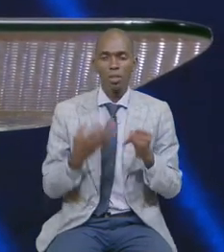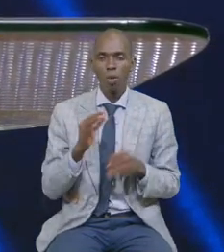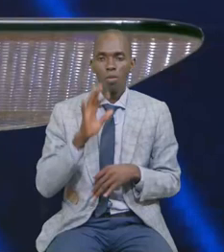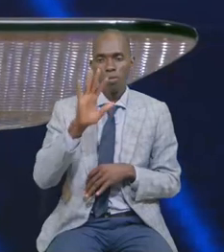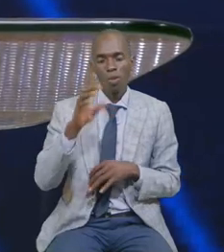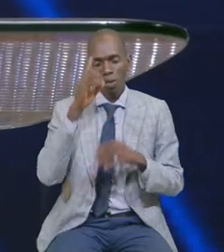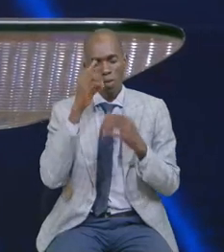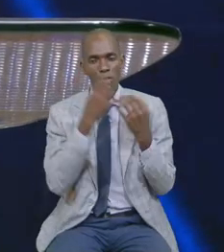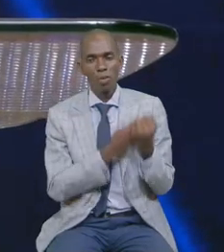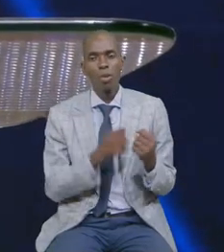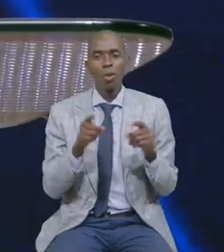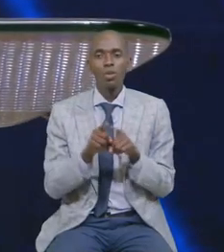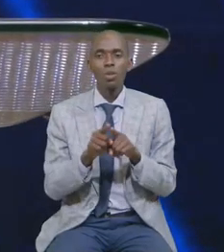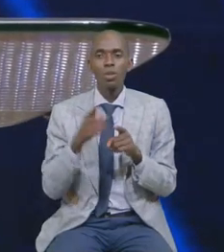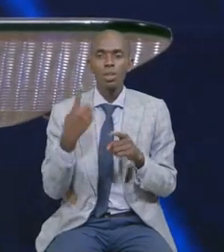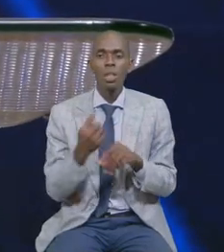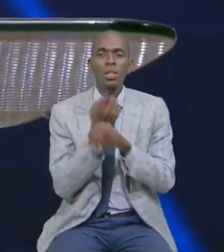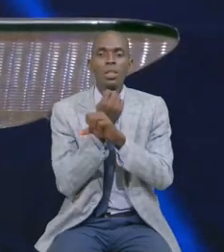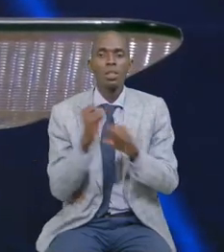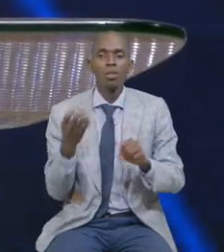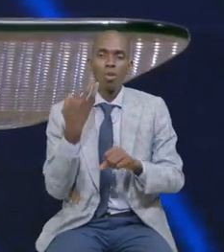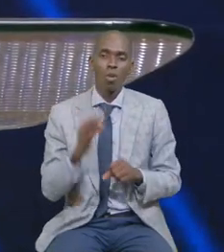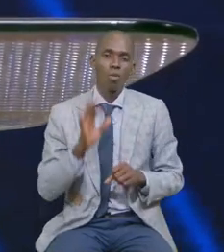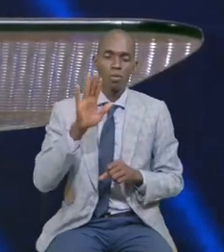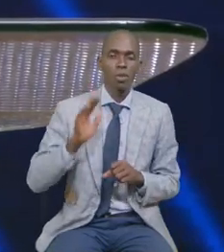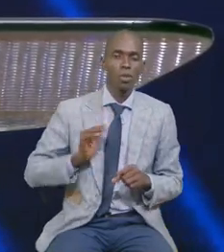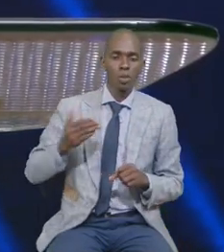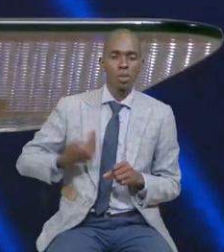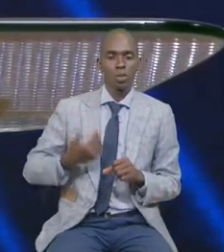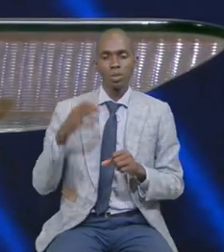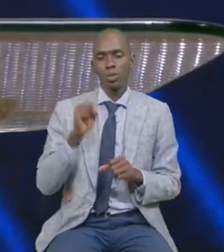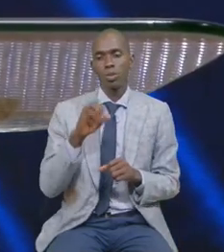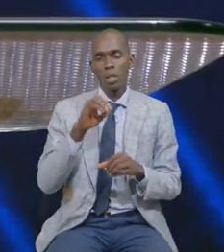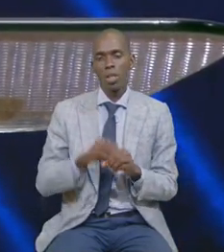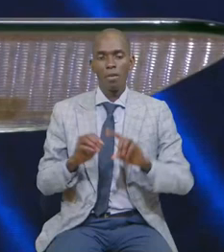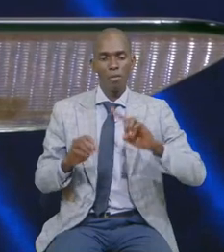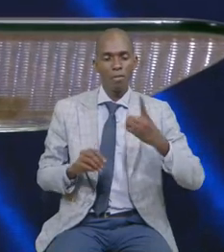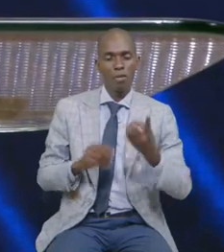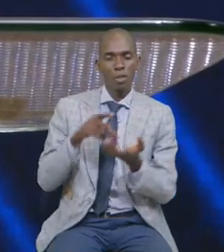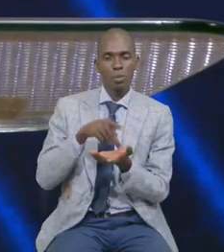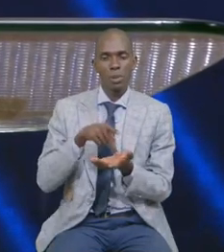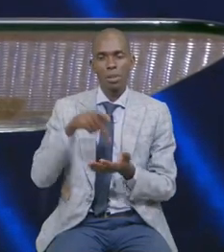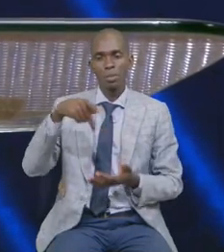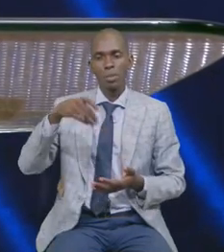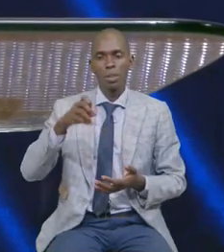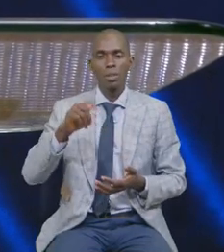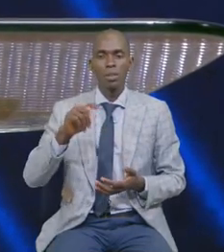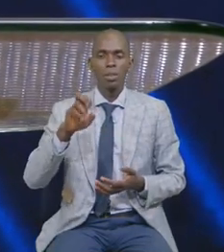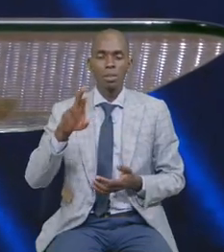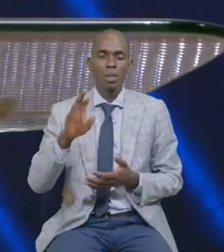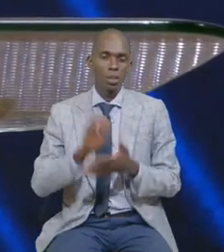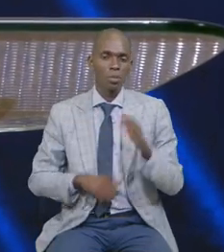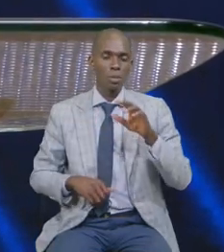even the salvation of your souls First Peter chapter 4 verse 12 in verse 12